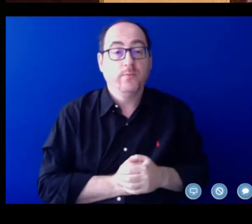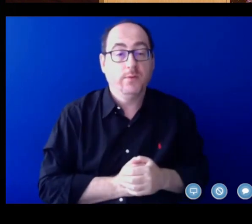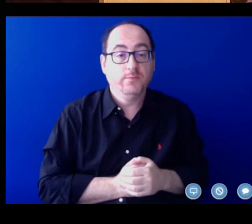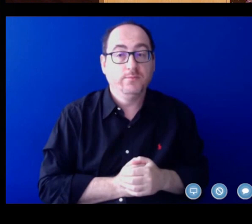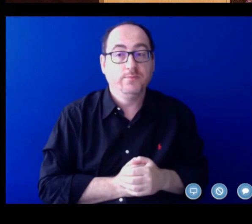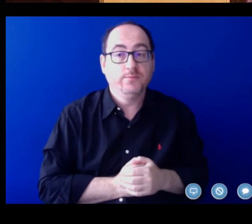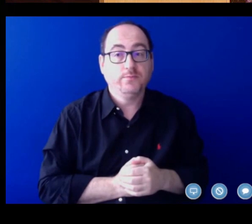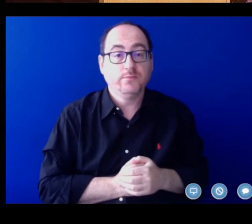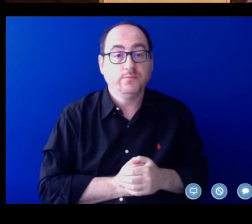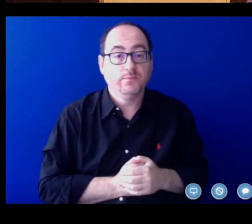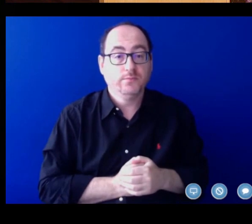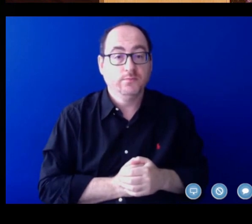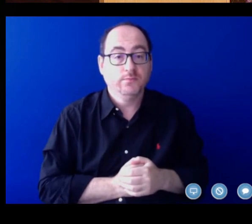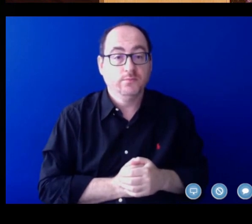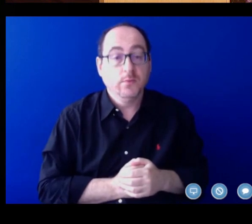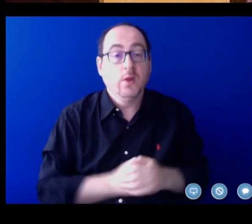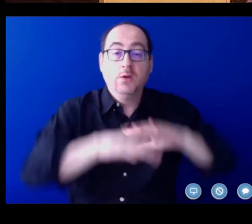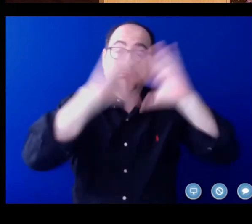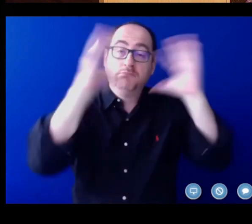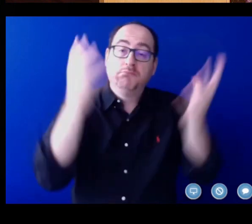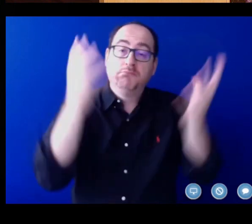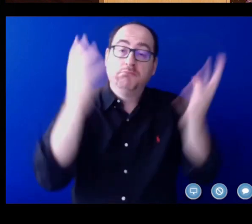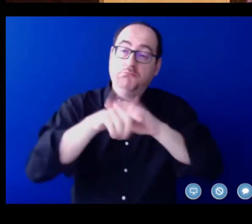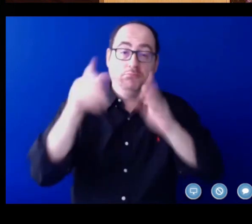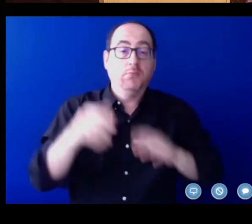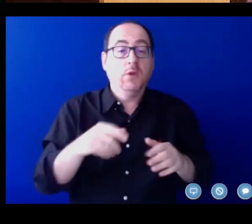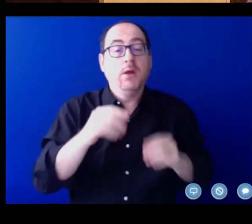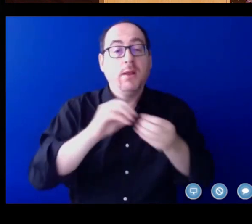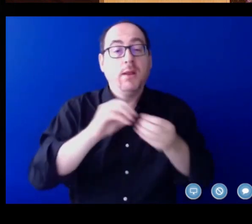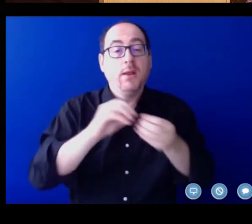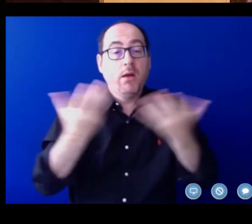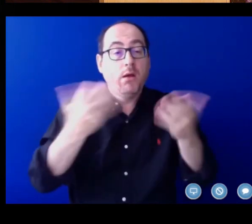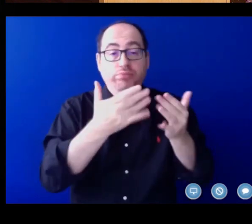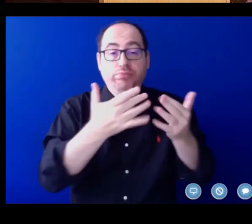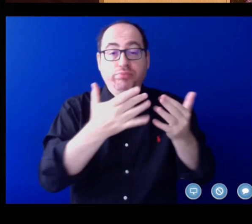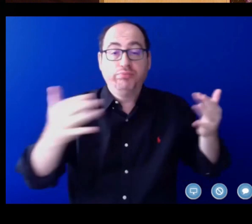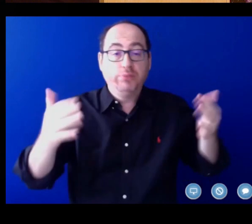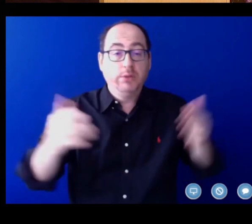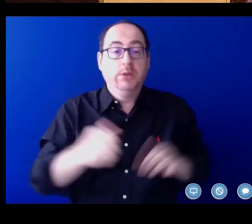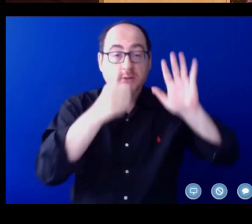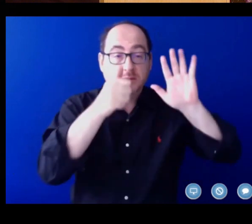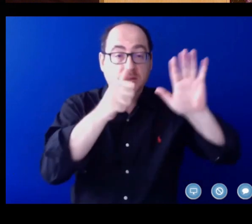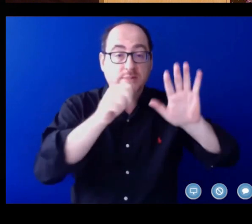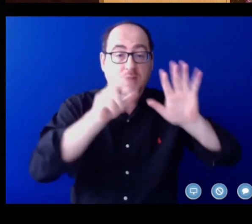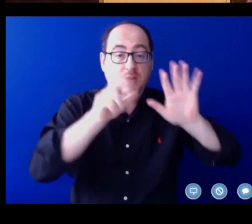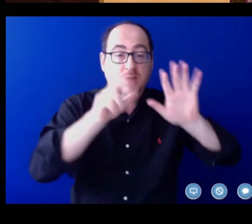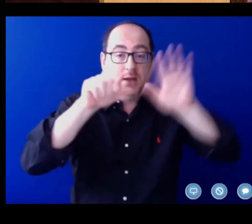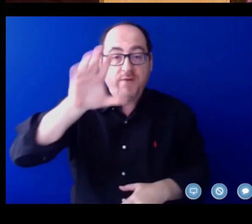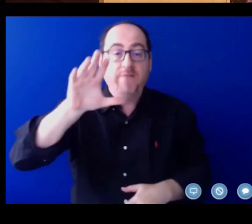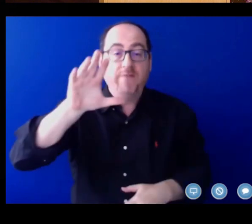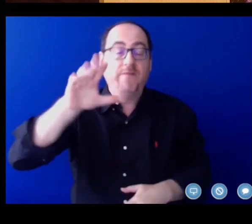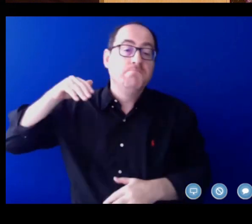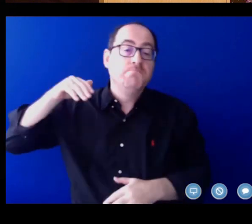that year, there were an estimated 68.5 million people who had been forcibly displaced from their homes. That figure is now over 70